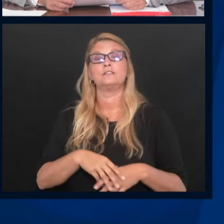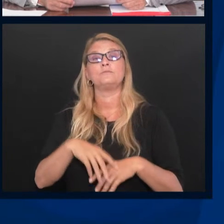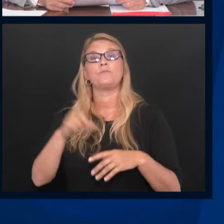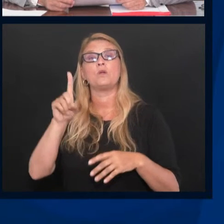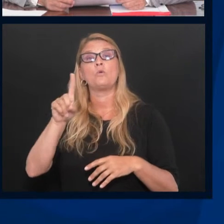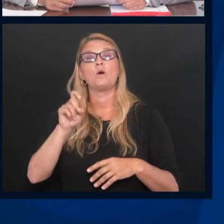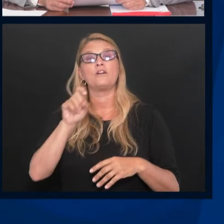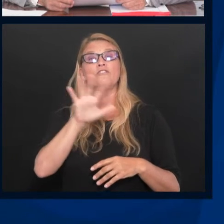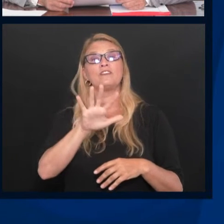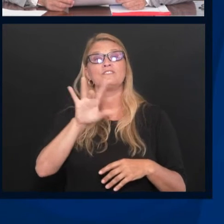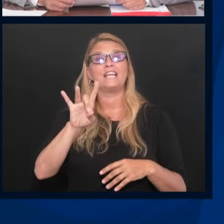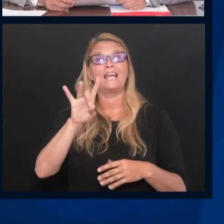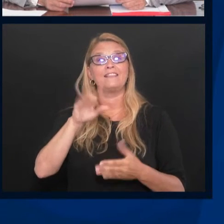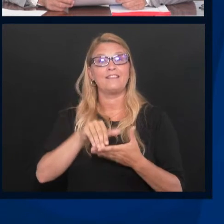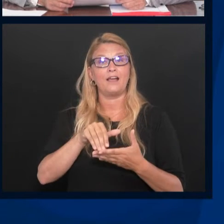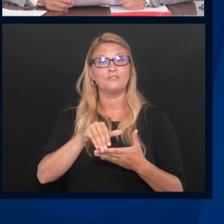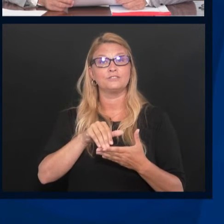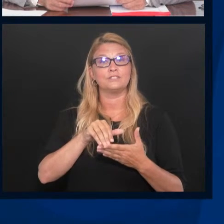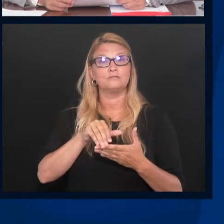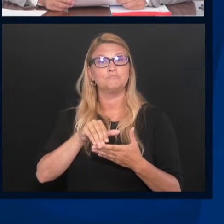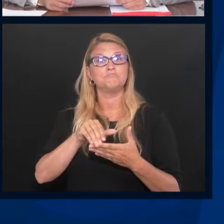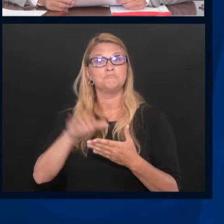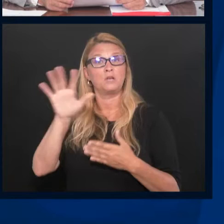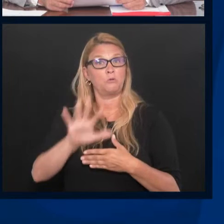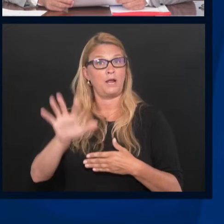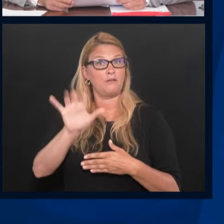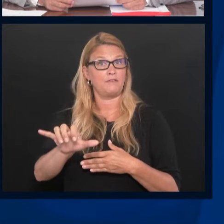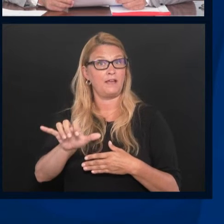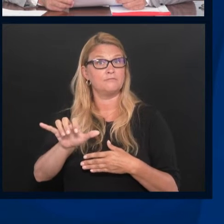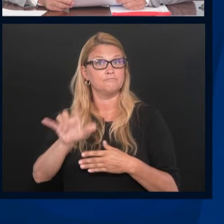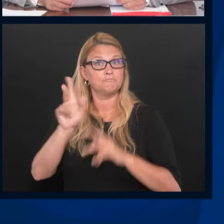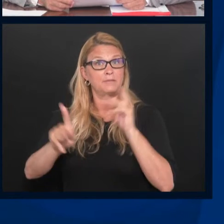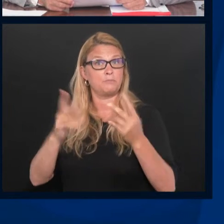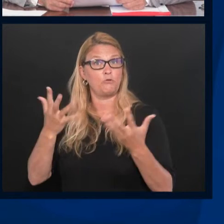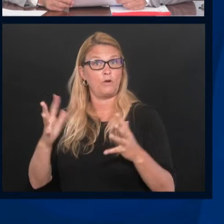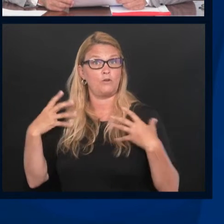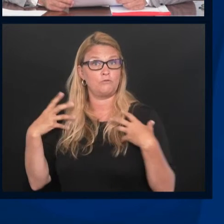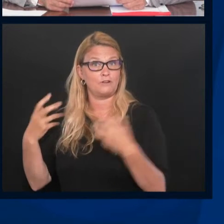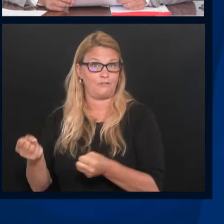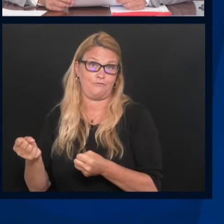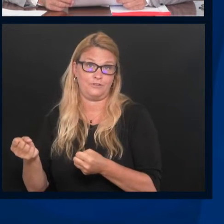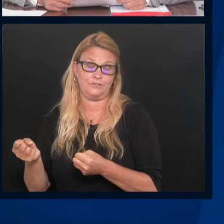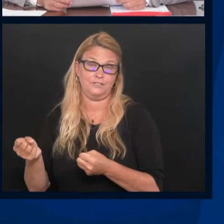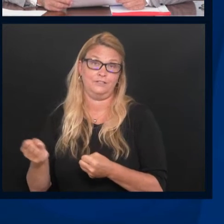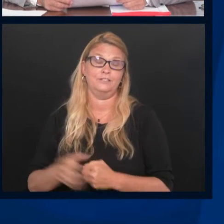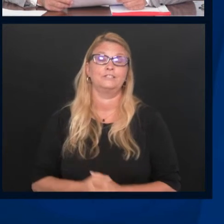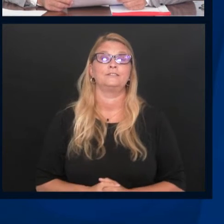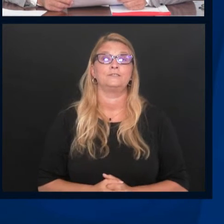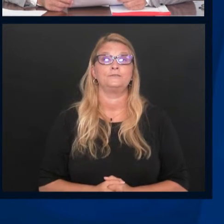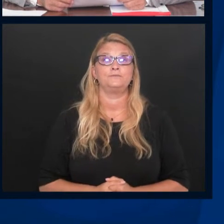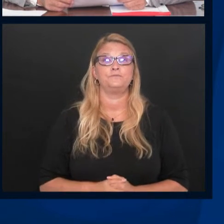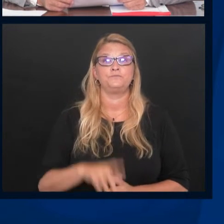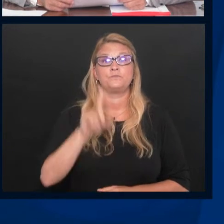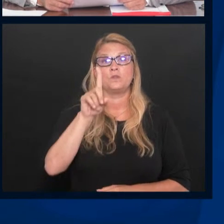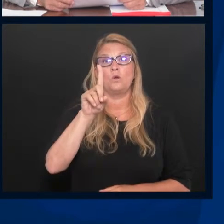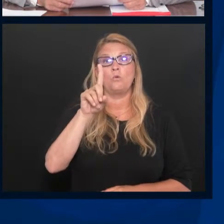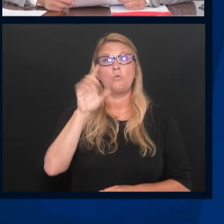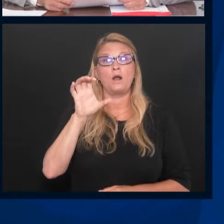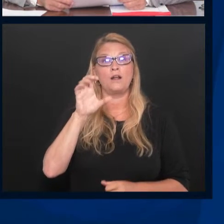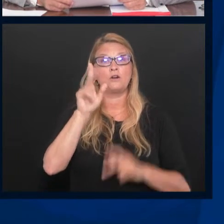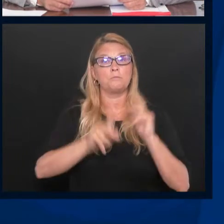have 158,000 plus that have recovered from this dreaded killer. We have 100 people